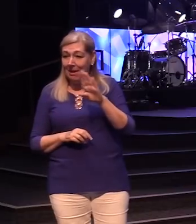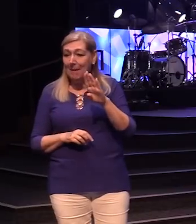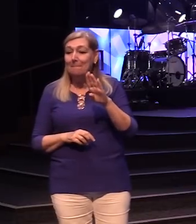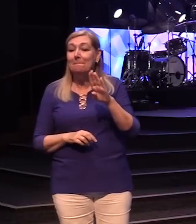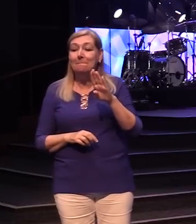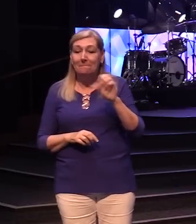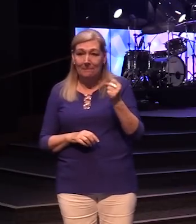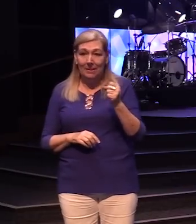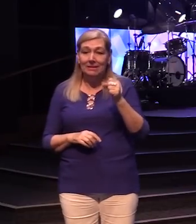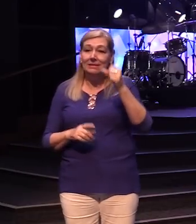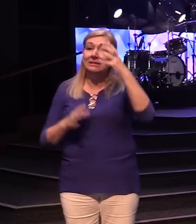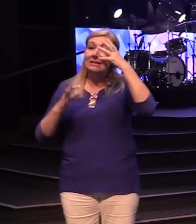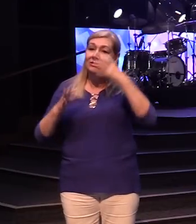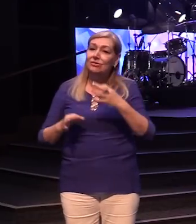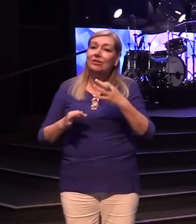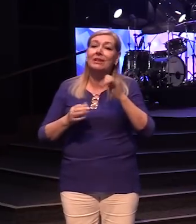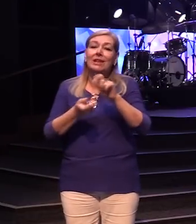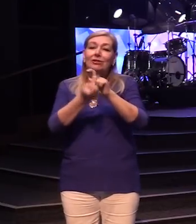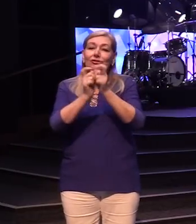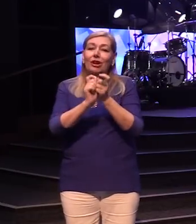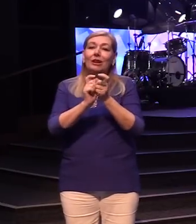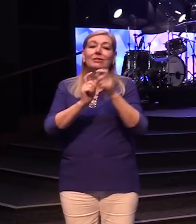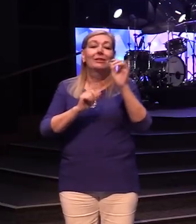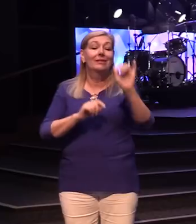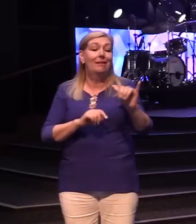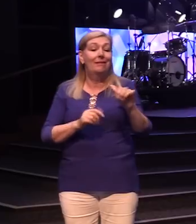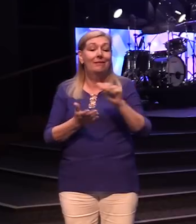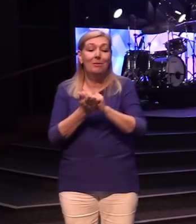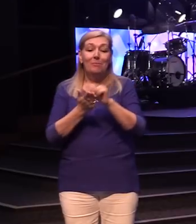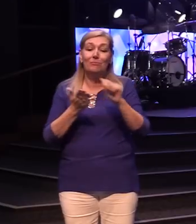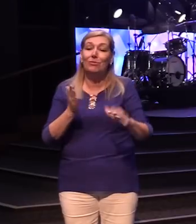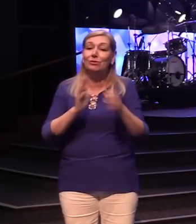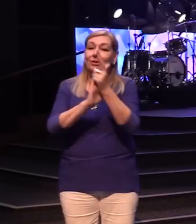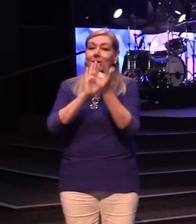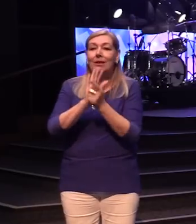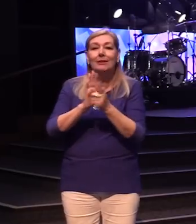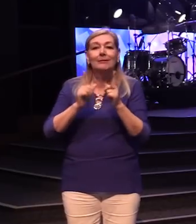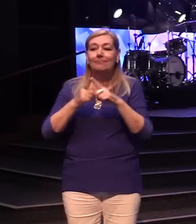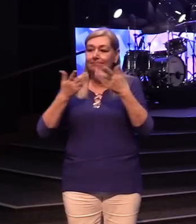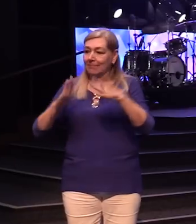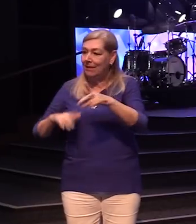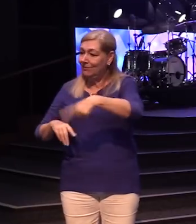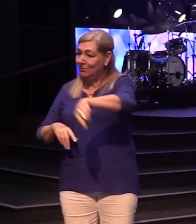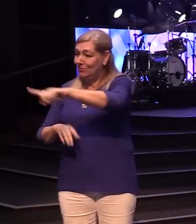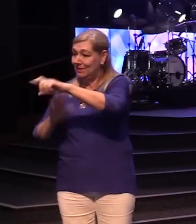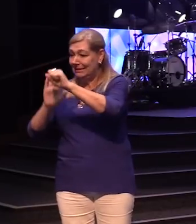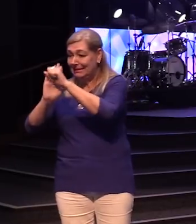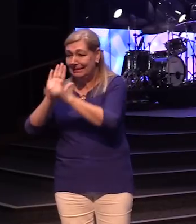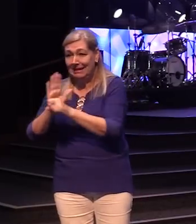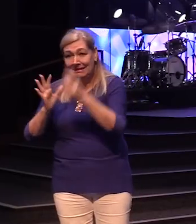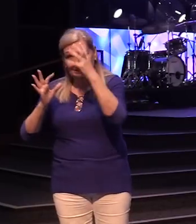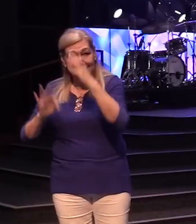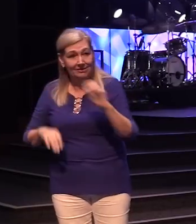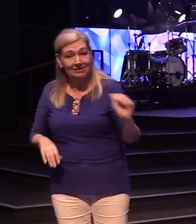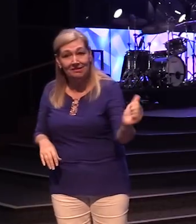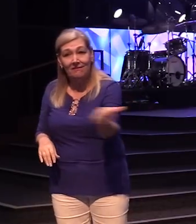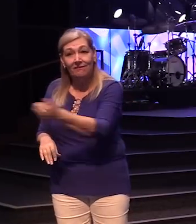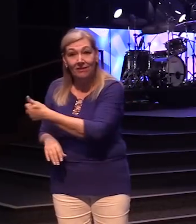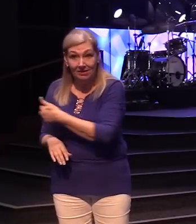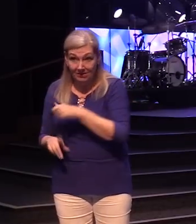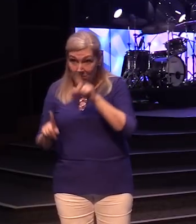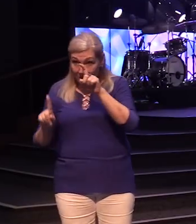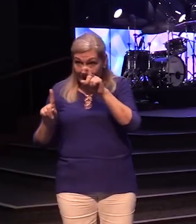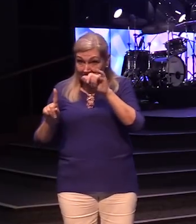sent abortion laws back to the states. It was not particularly a moral decision. It wasn't a religious